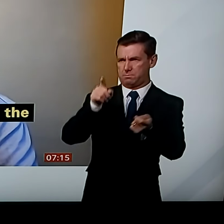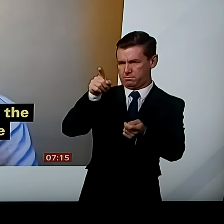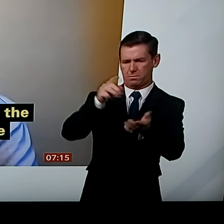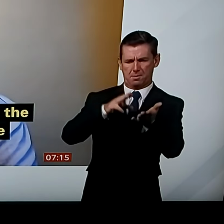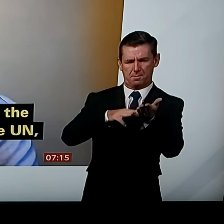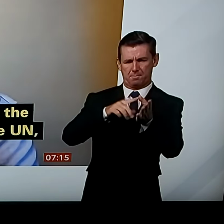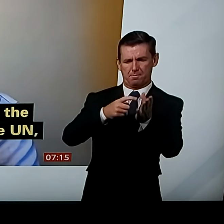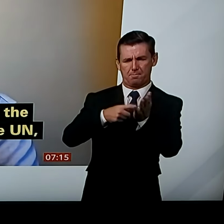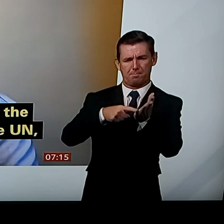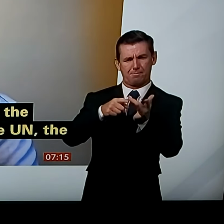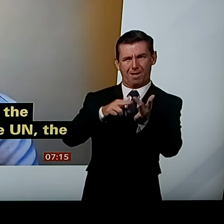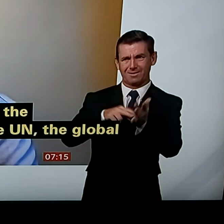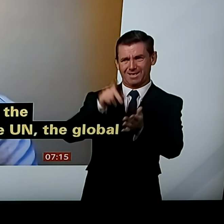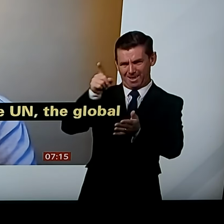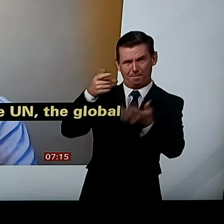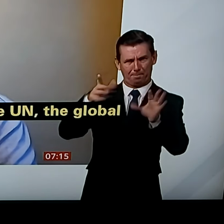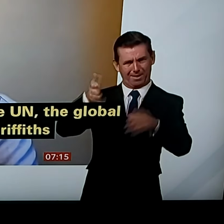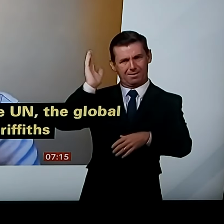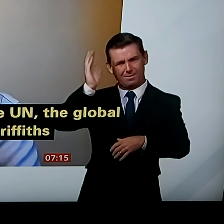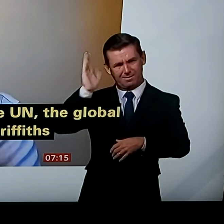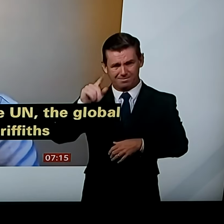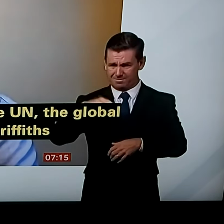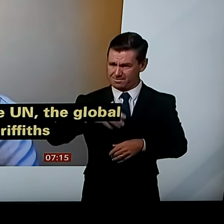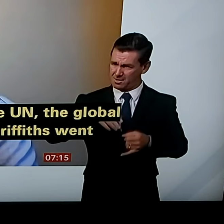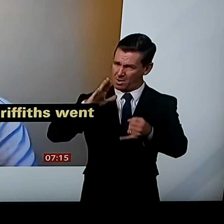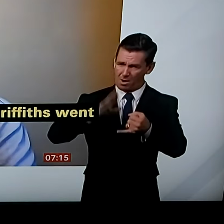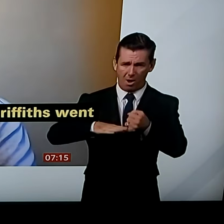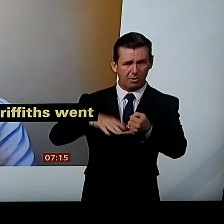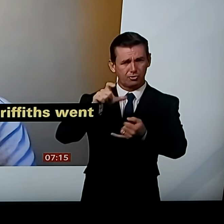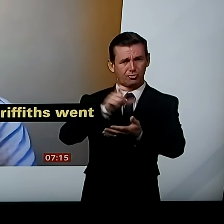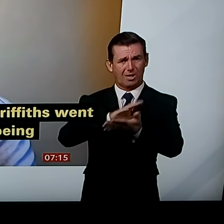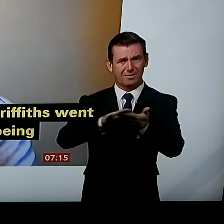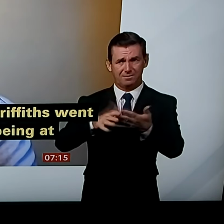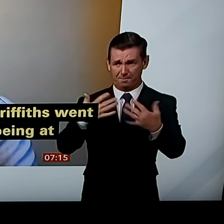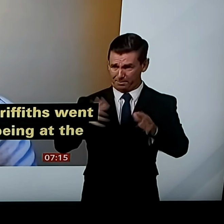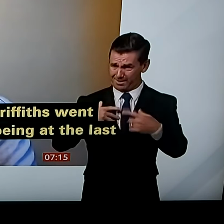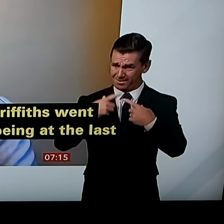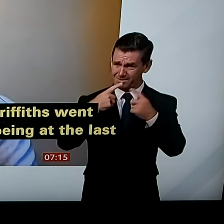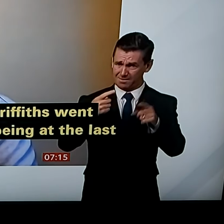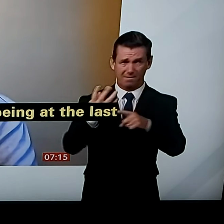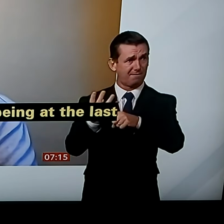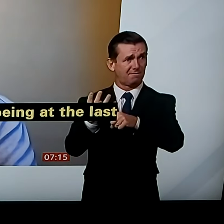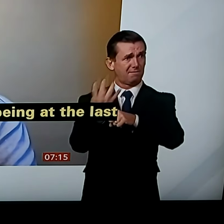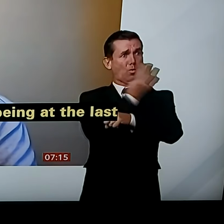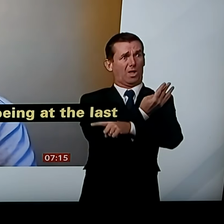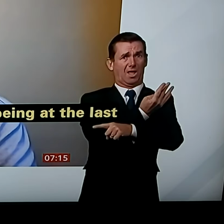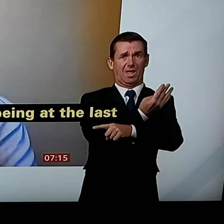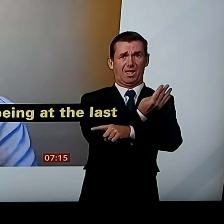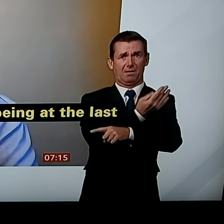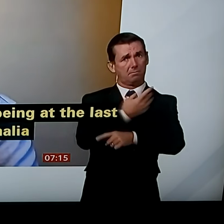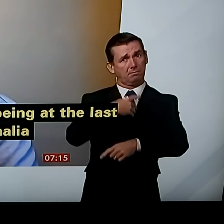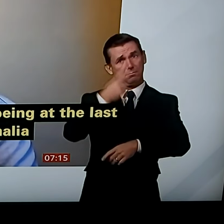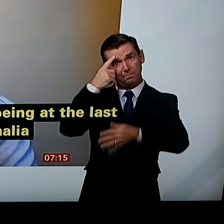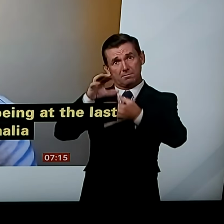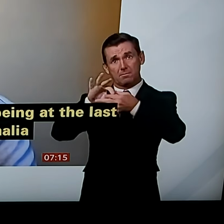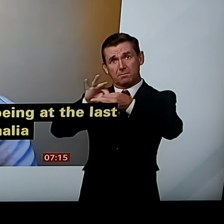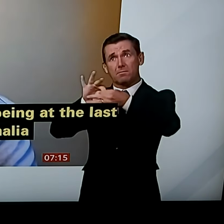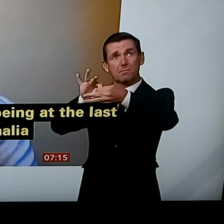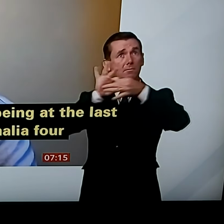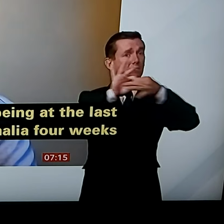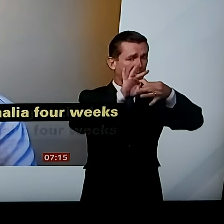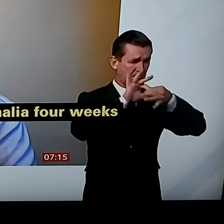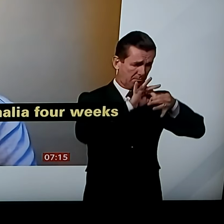at the last ditch moment in Somalia 4 weeks ago. So I think the coordination is fine. What's inadequate is